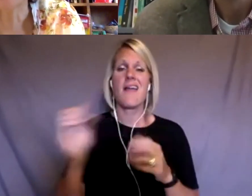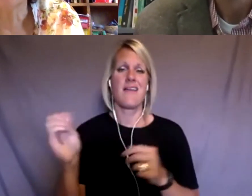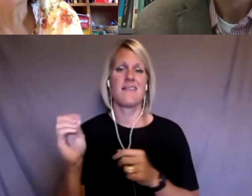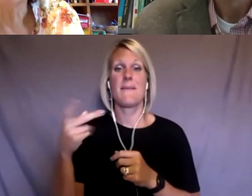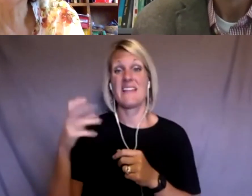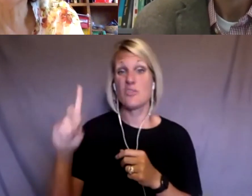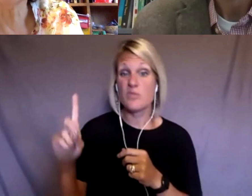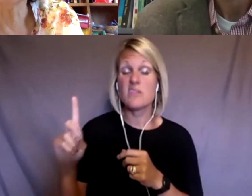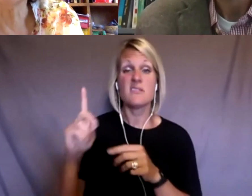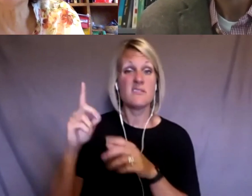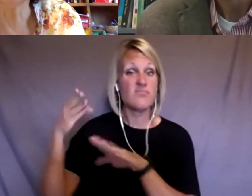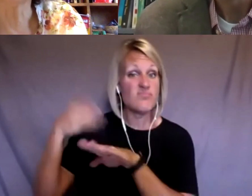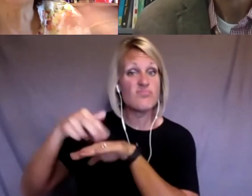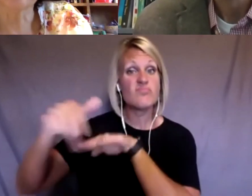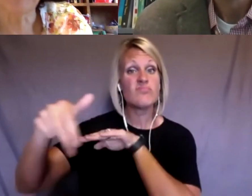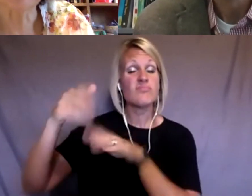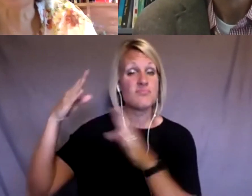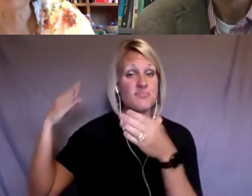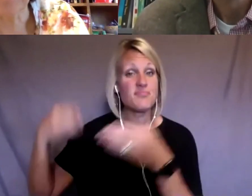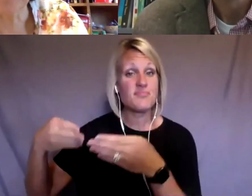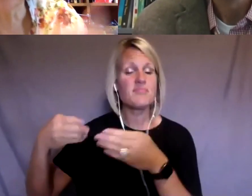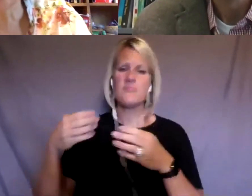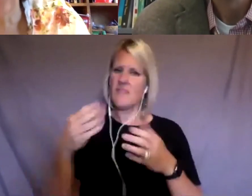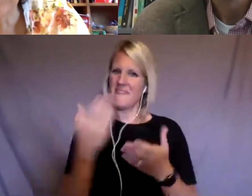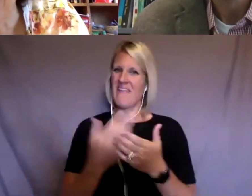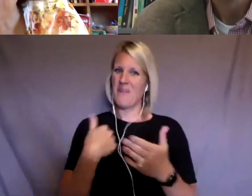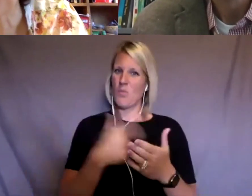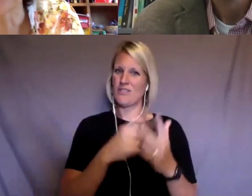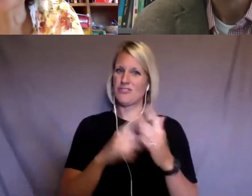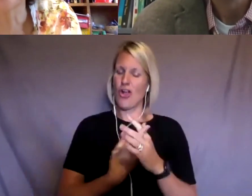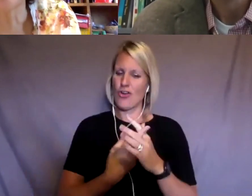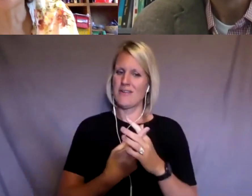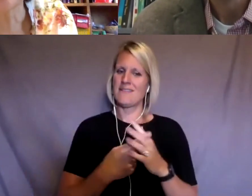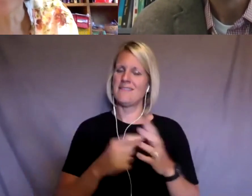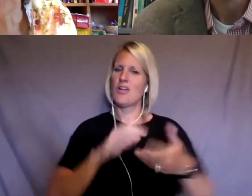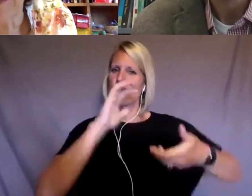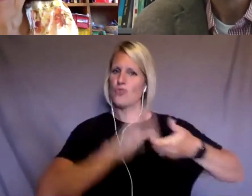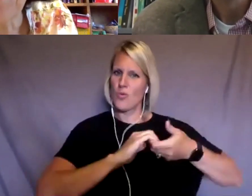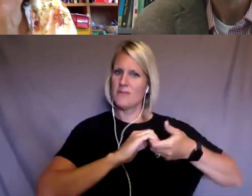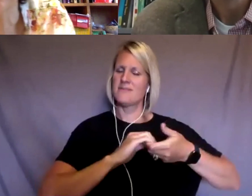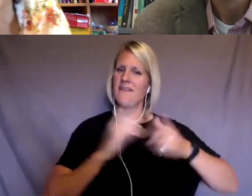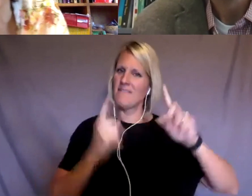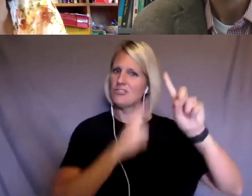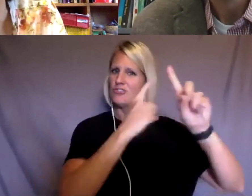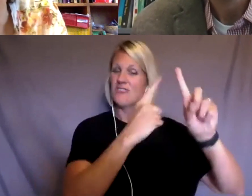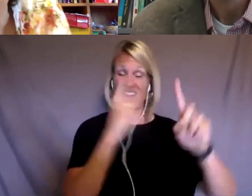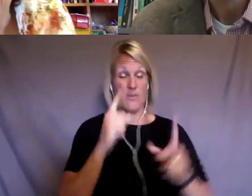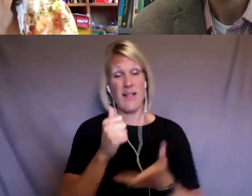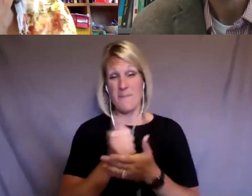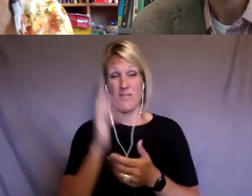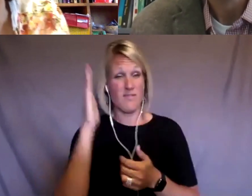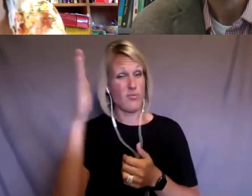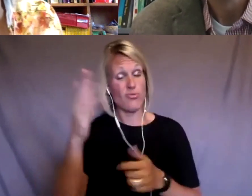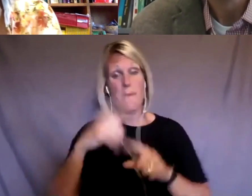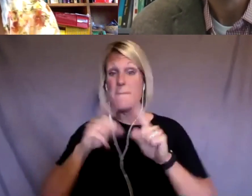that. And the fact that we're starting joint ventures, I think that would help in the long run. But I think as